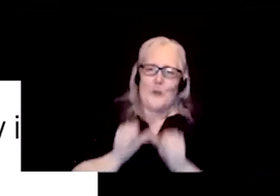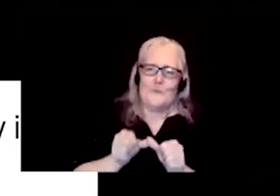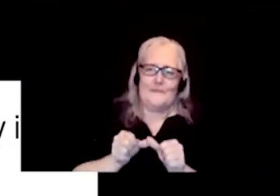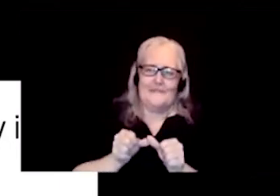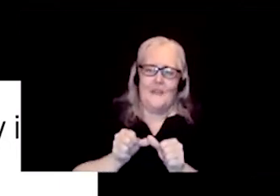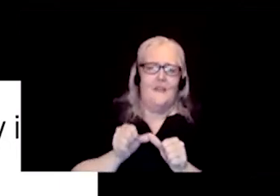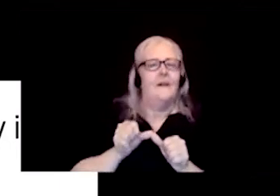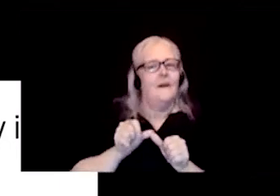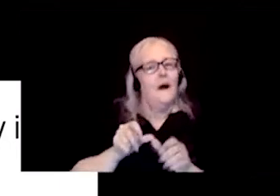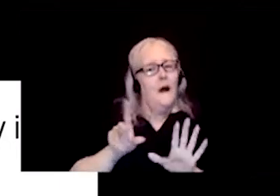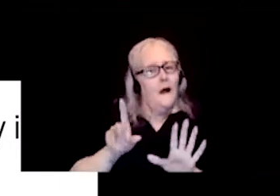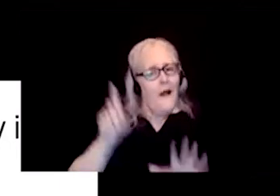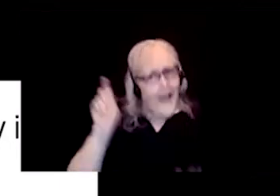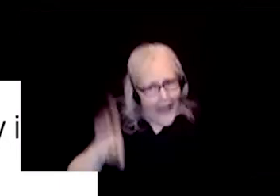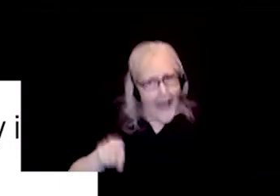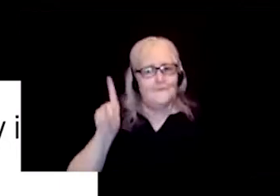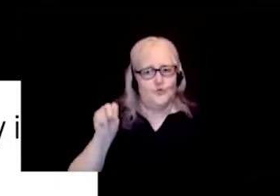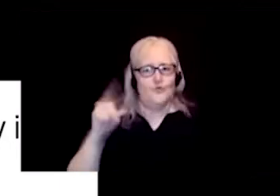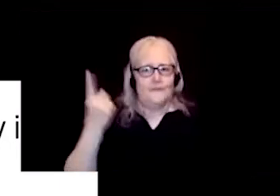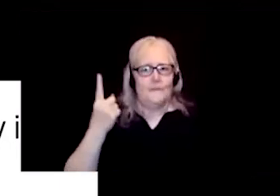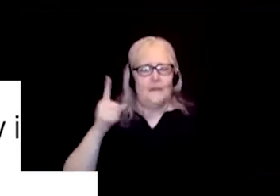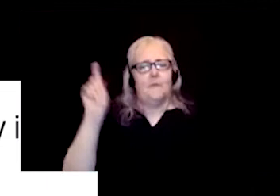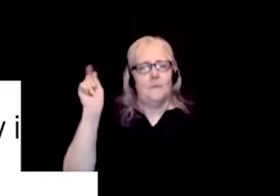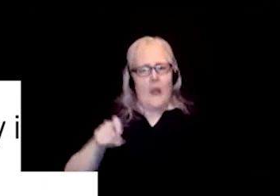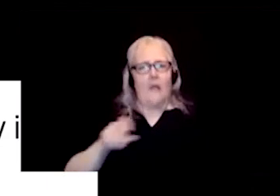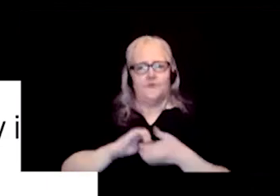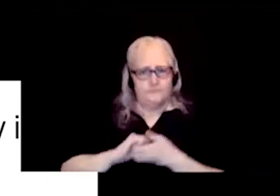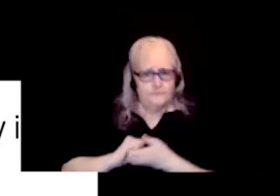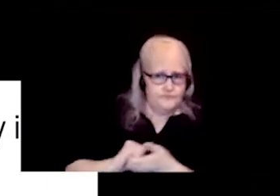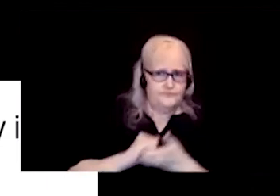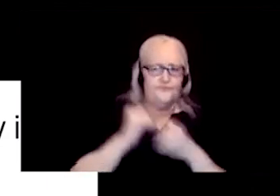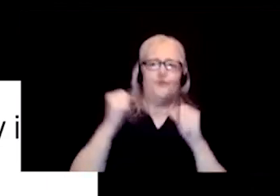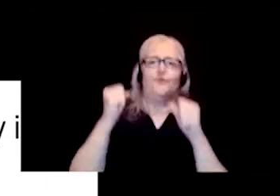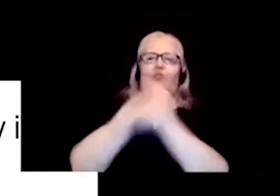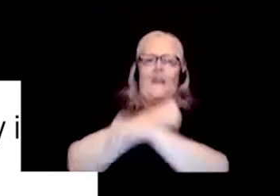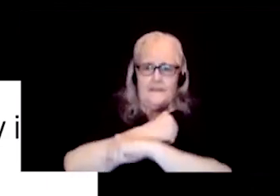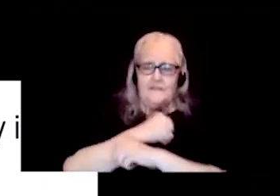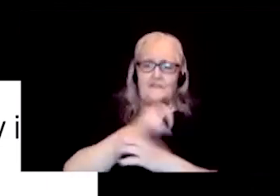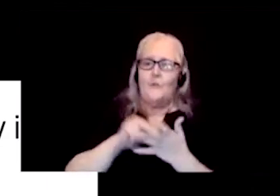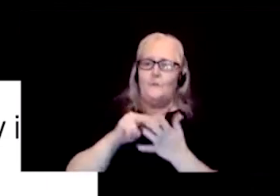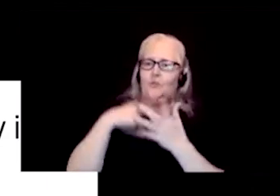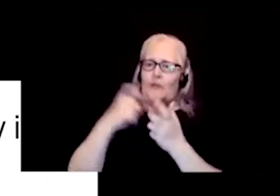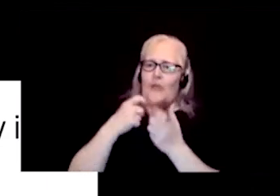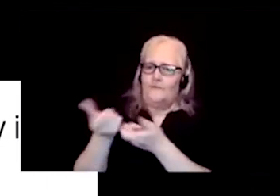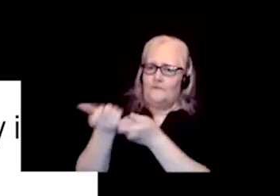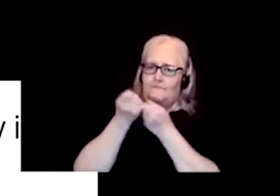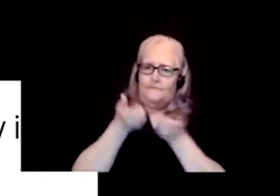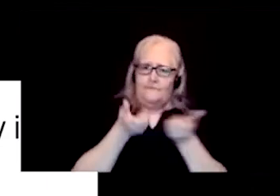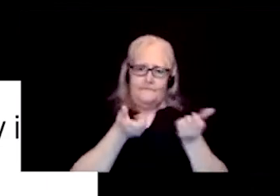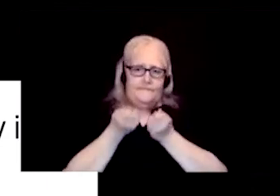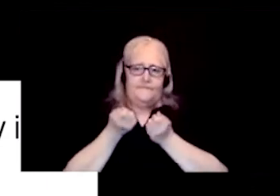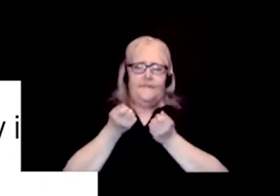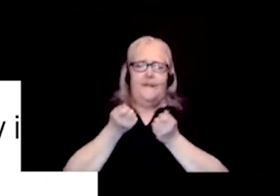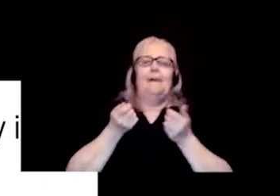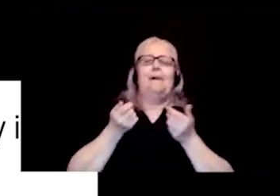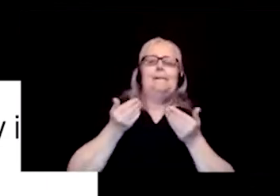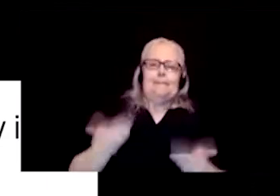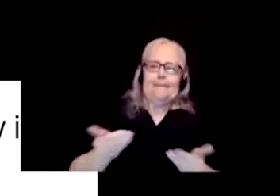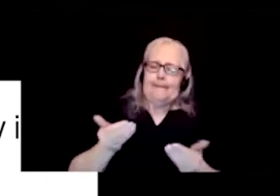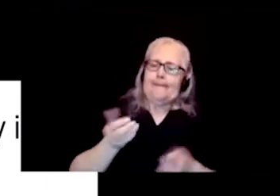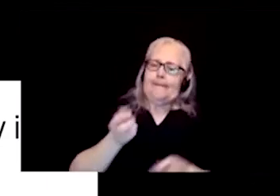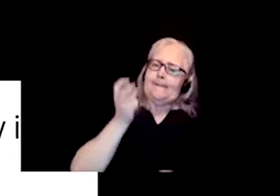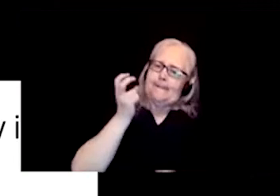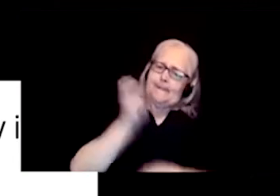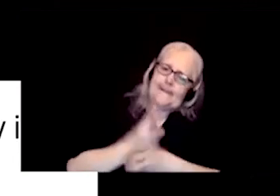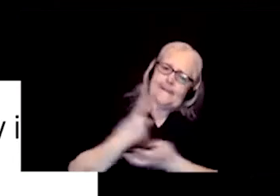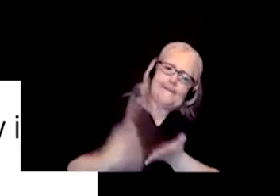the power of collaboration to effect the changes. And so we have to engage in the tough conversations around race, place,